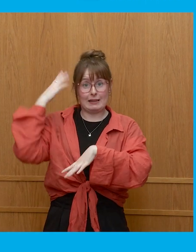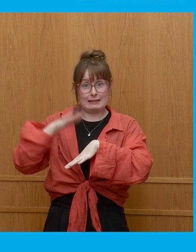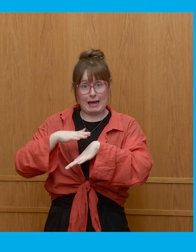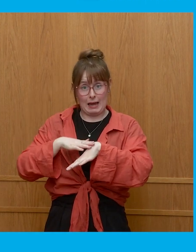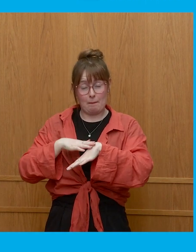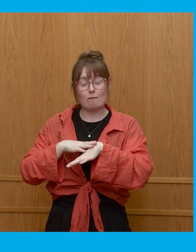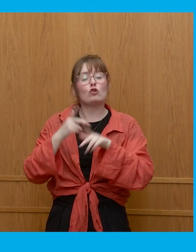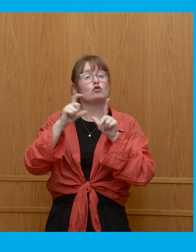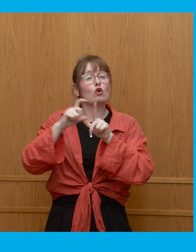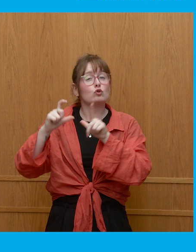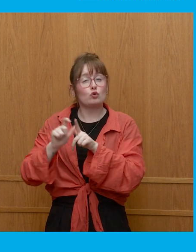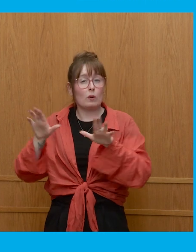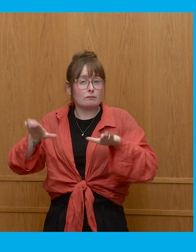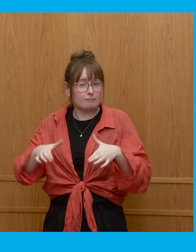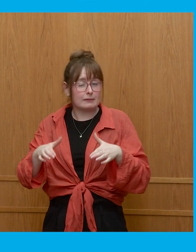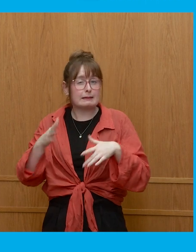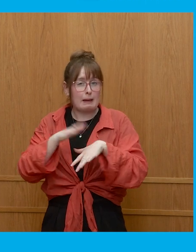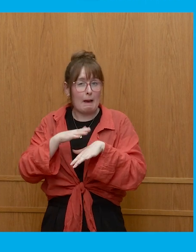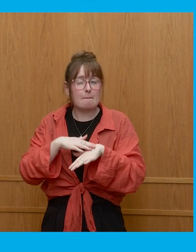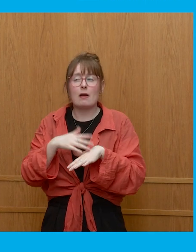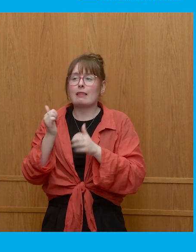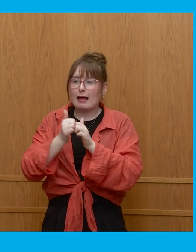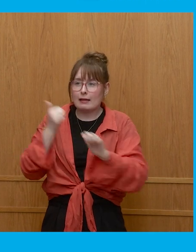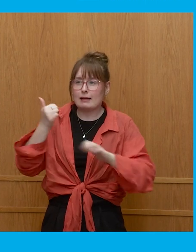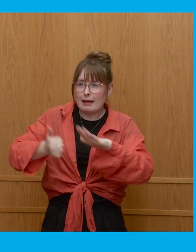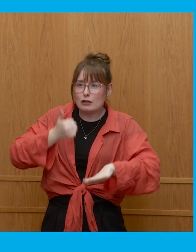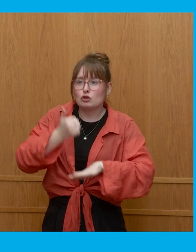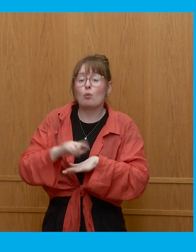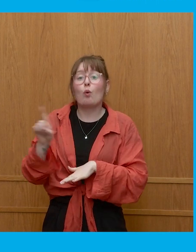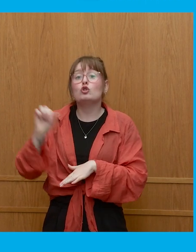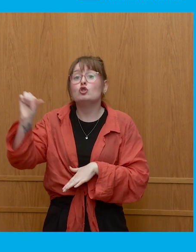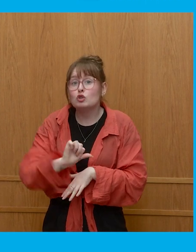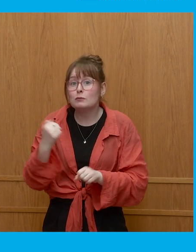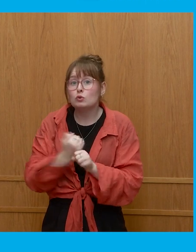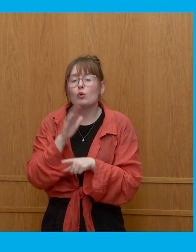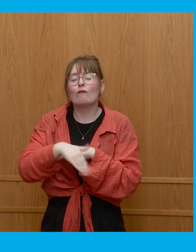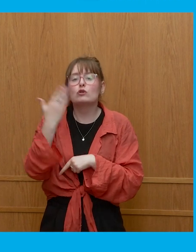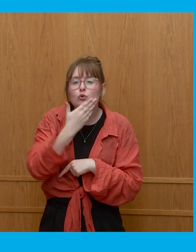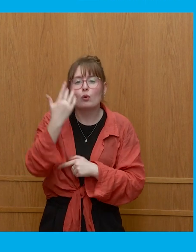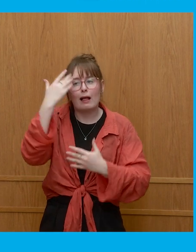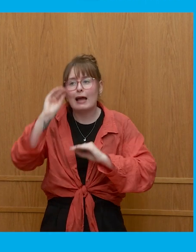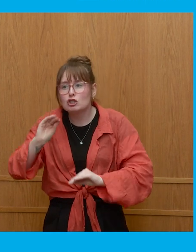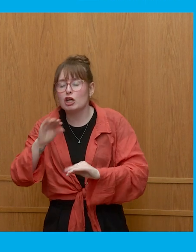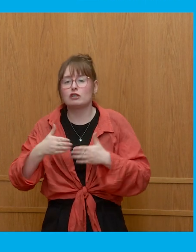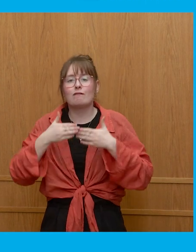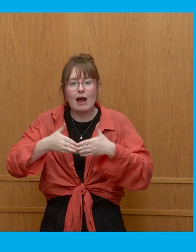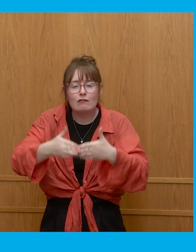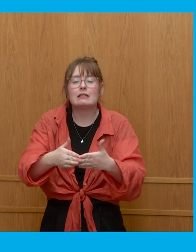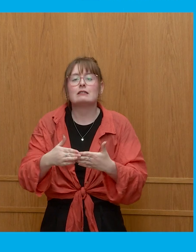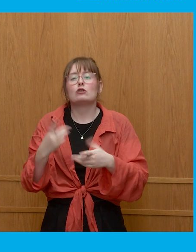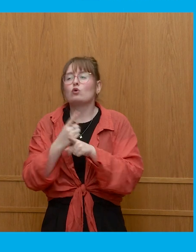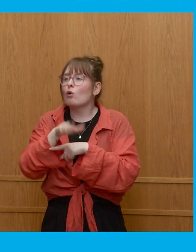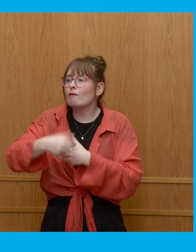Donald Dhu's creation, and I mean the institution, what we were meant to be doing in here was about schools and education and ferries. You say about budgets,